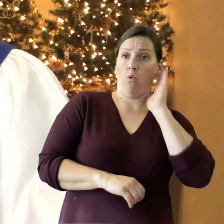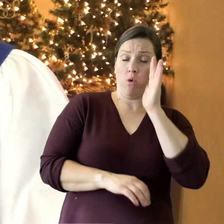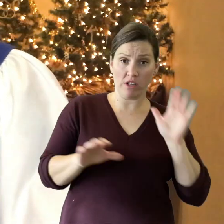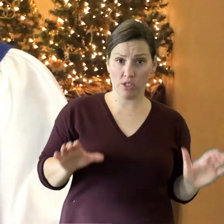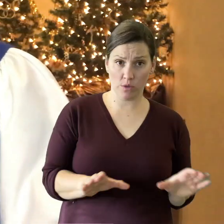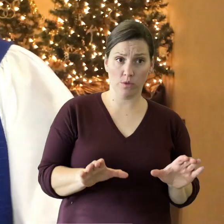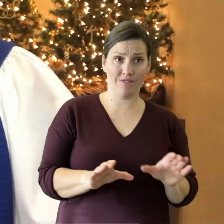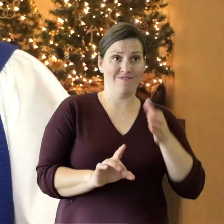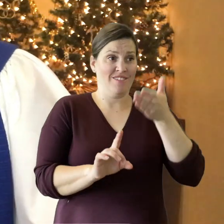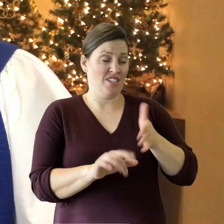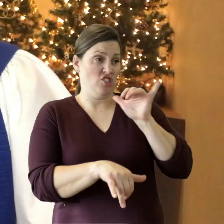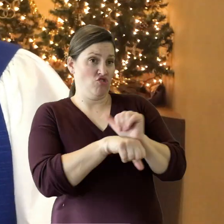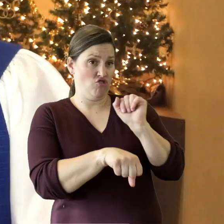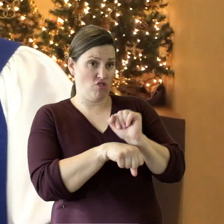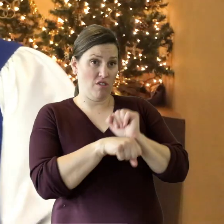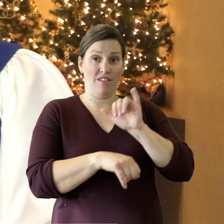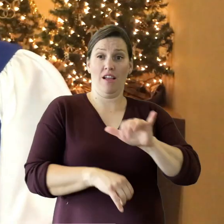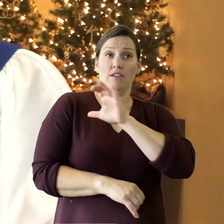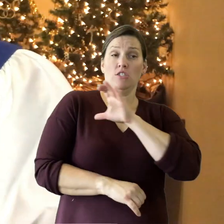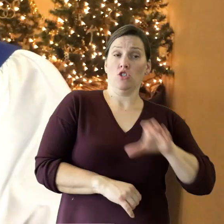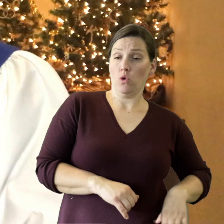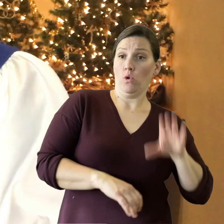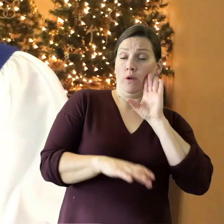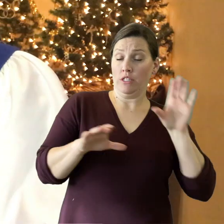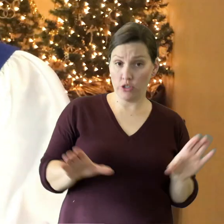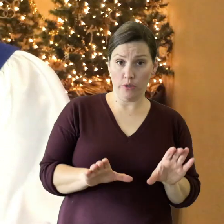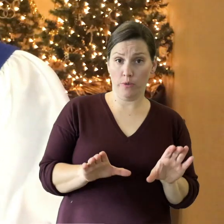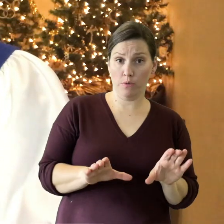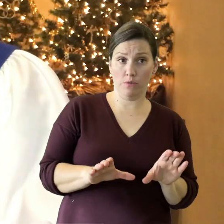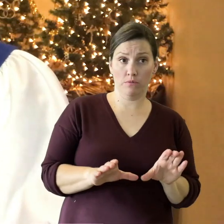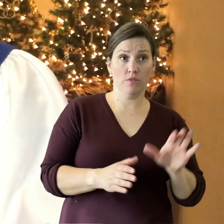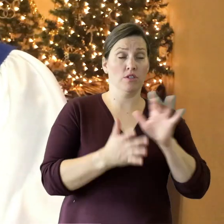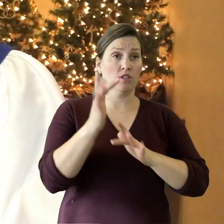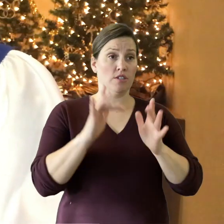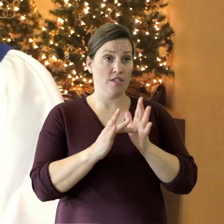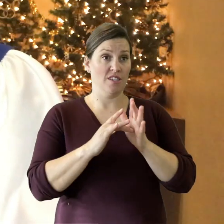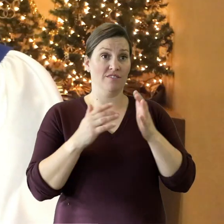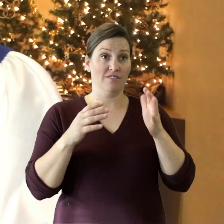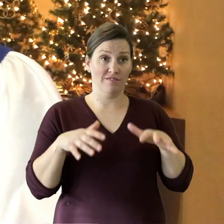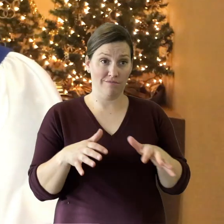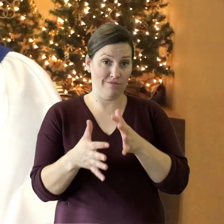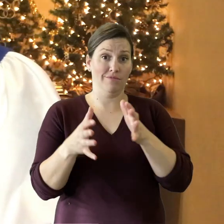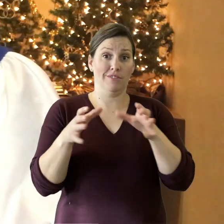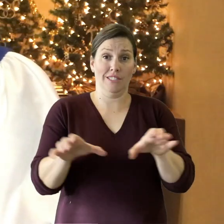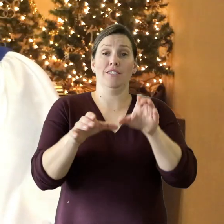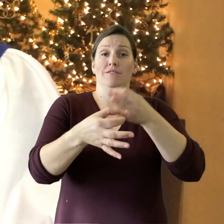us. This is the work that the Christ will do. It's what Jesus does for